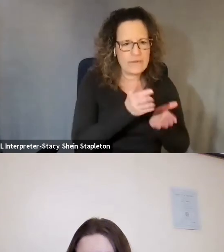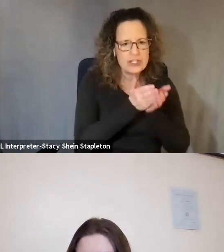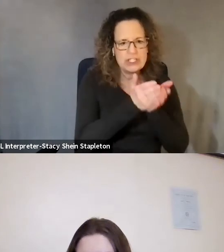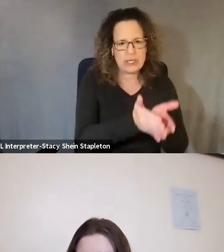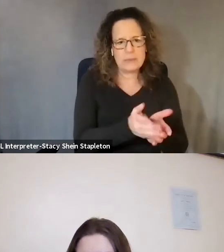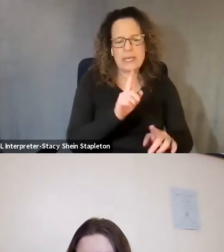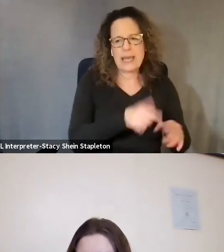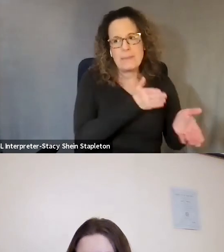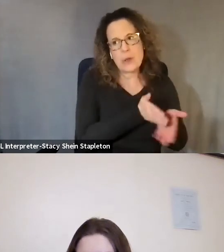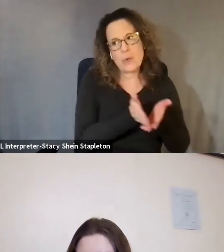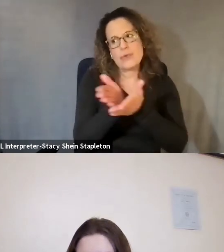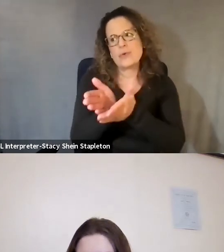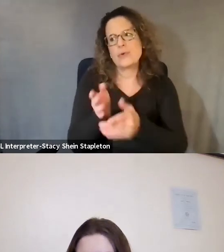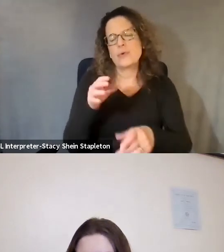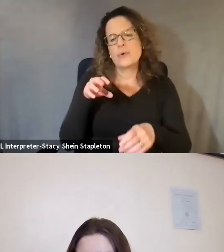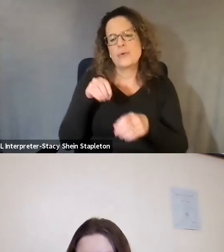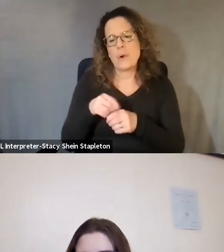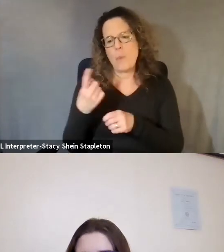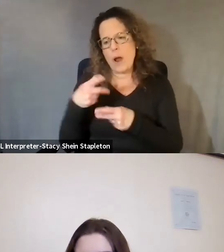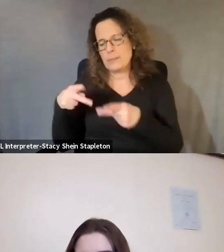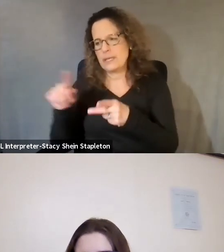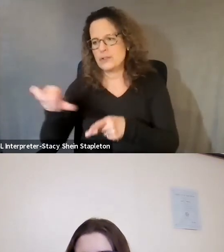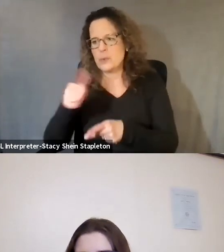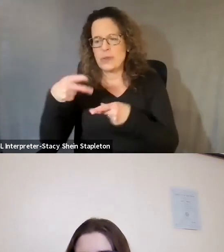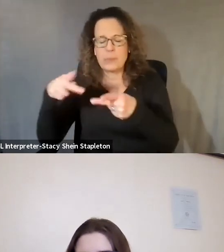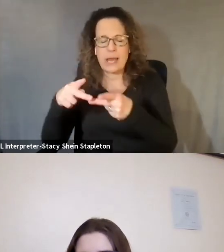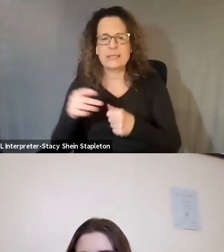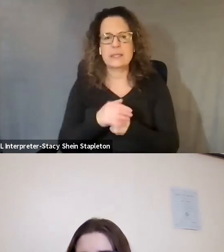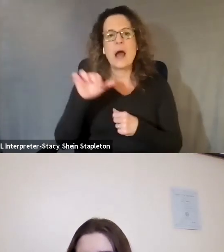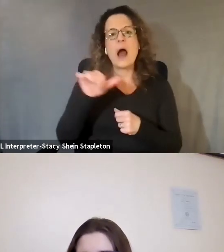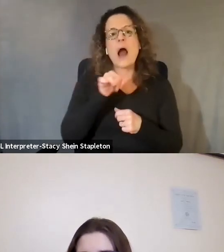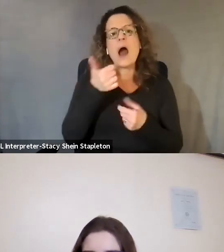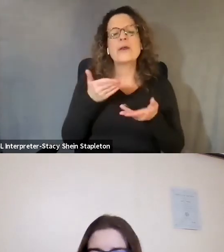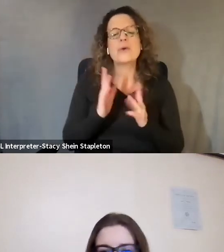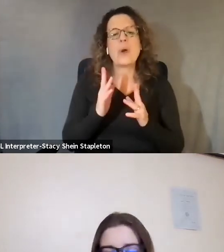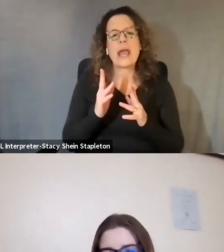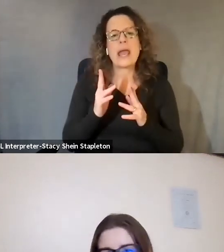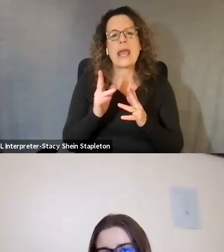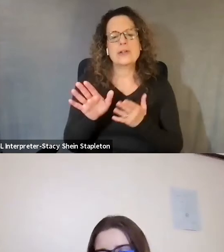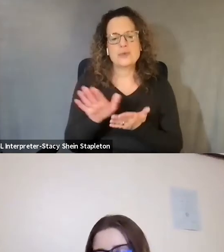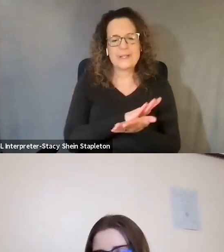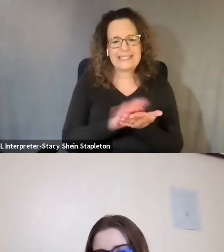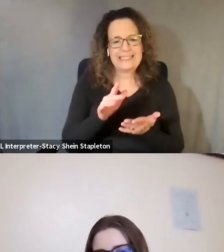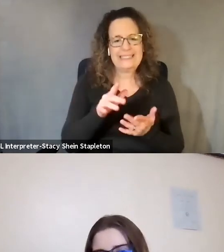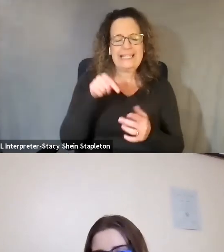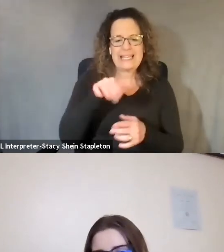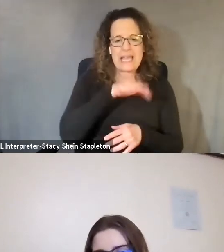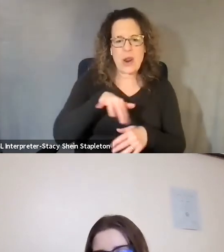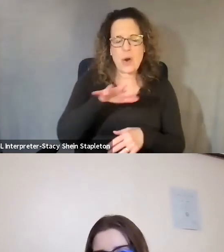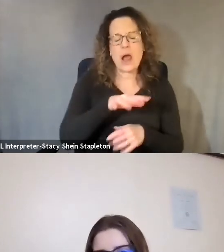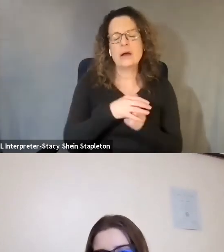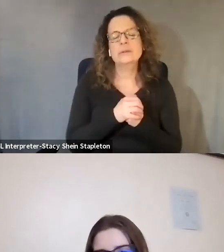cannot be carried through to one watershed or the other. Another way to really tackle this area of this subject